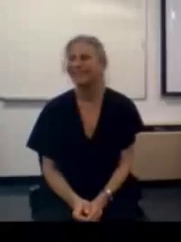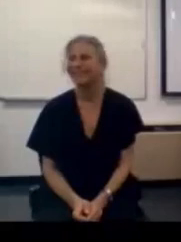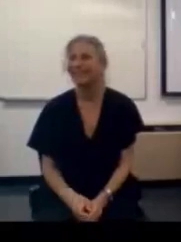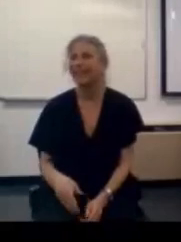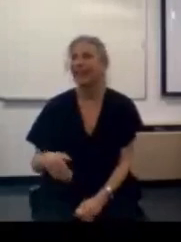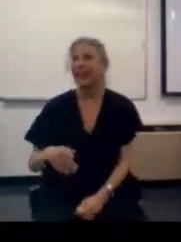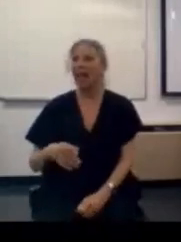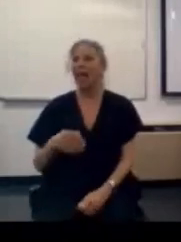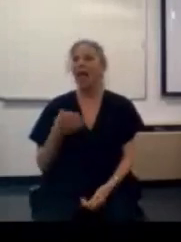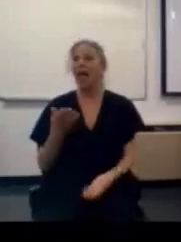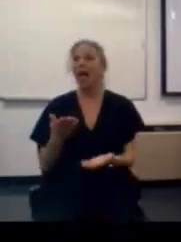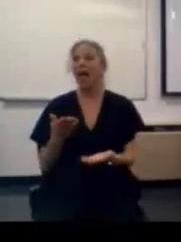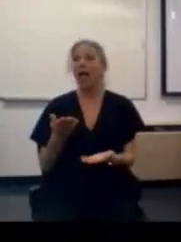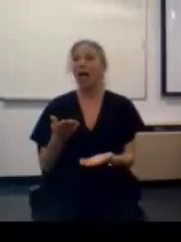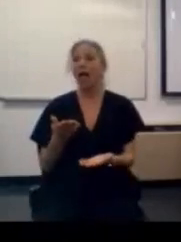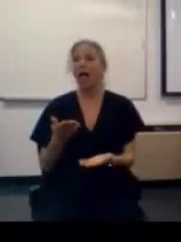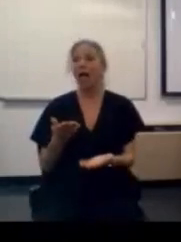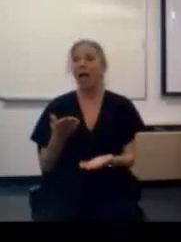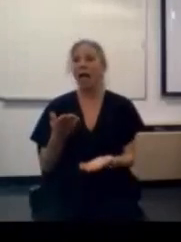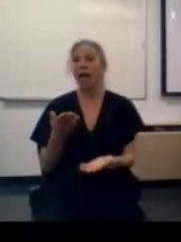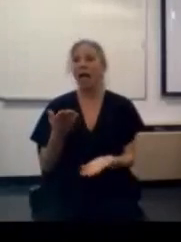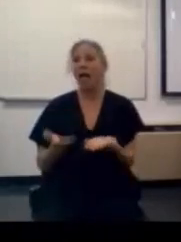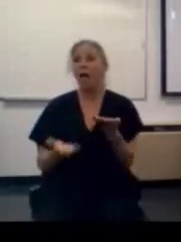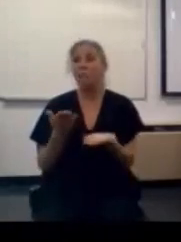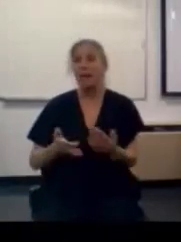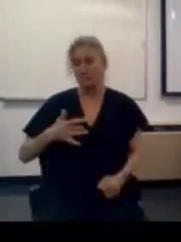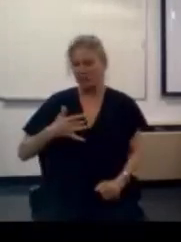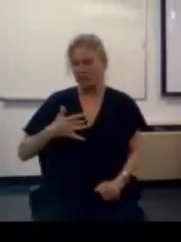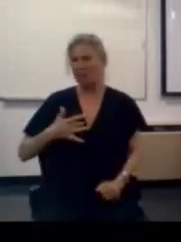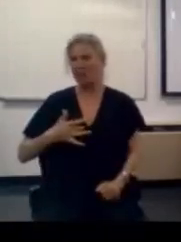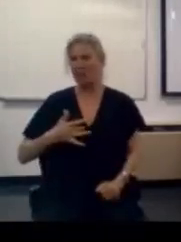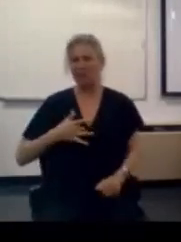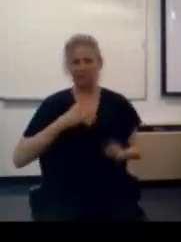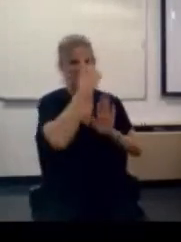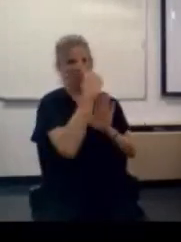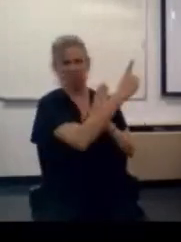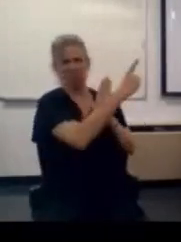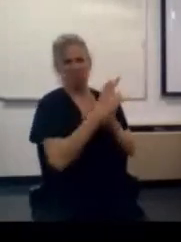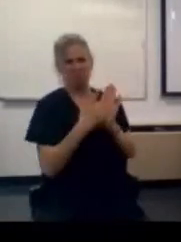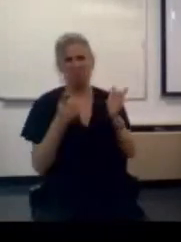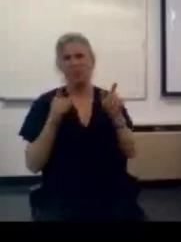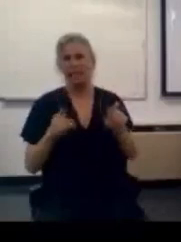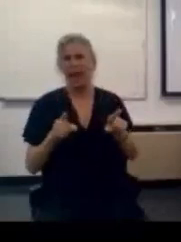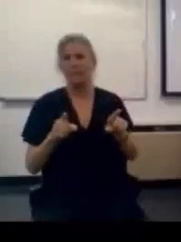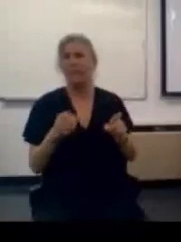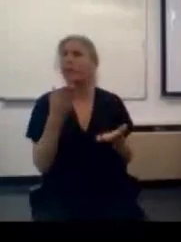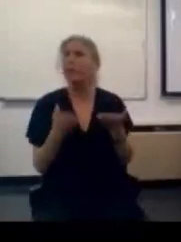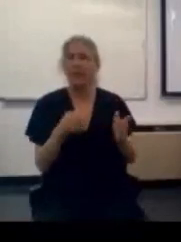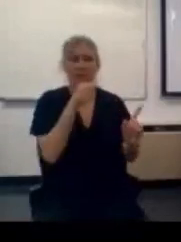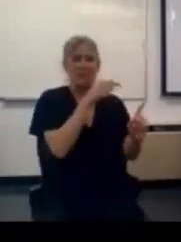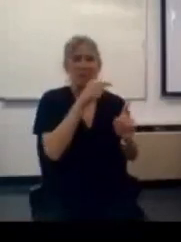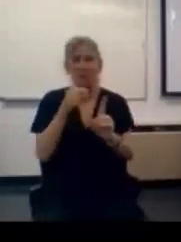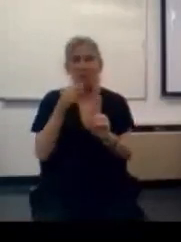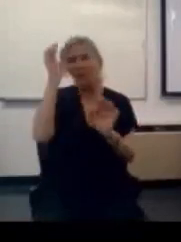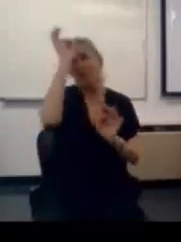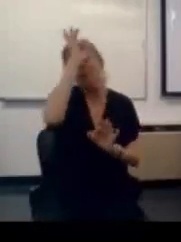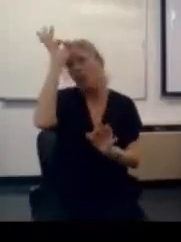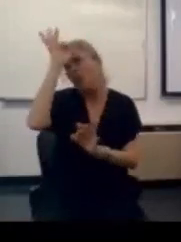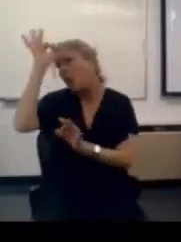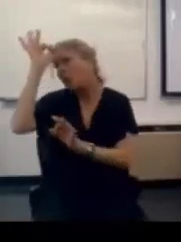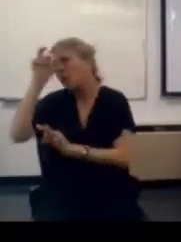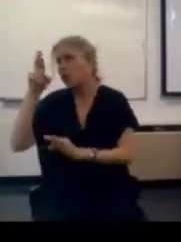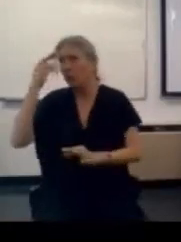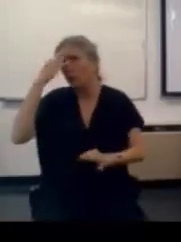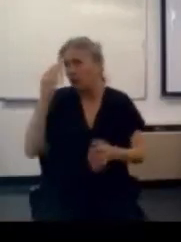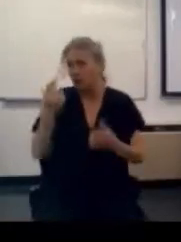lack of understanding, a lack of experience, a lack of knowing what to do or fear